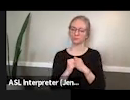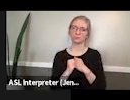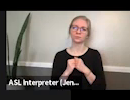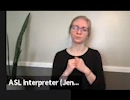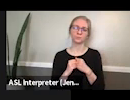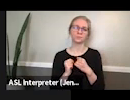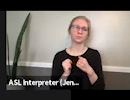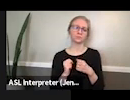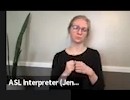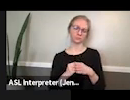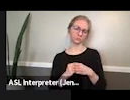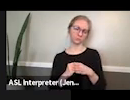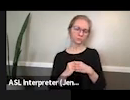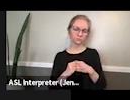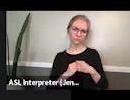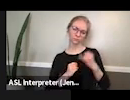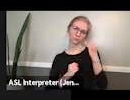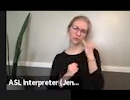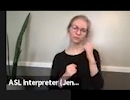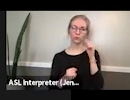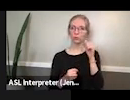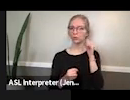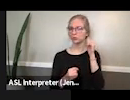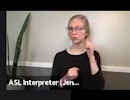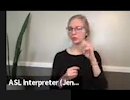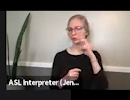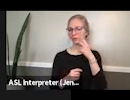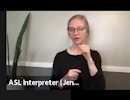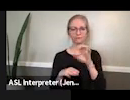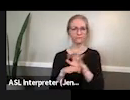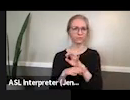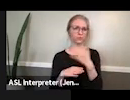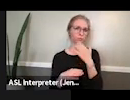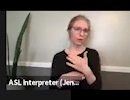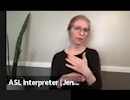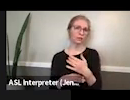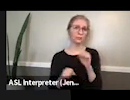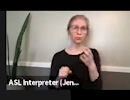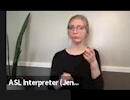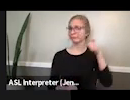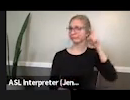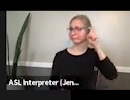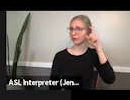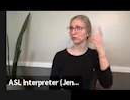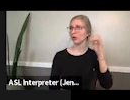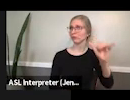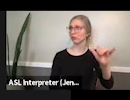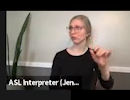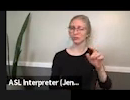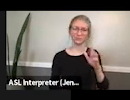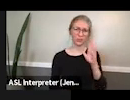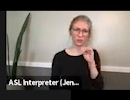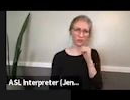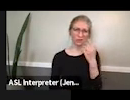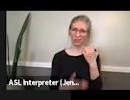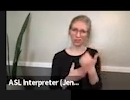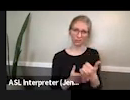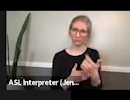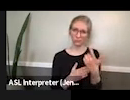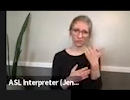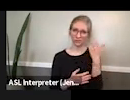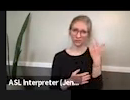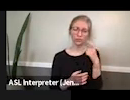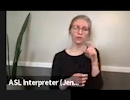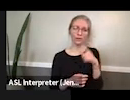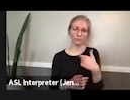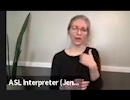an auditory nerve that isn't functioning well, you could put hearing aids on a kid forever and they're not going to help, because you have to have that